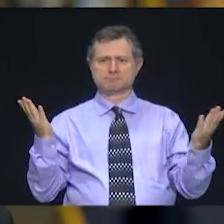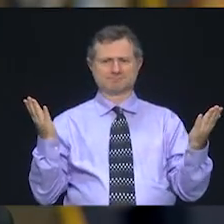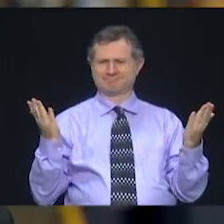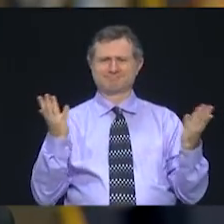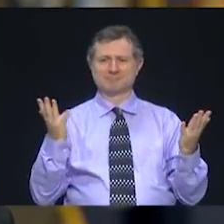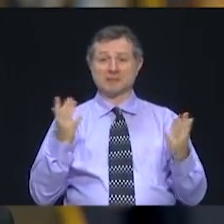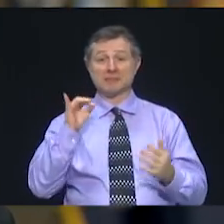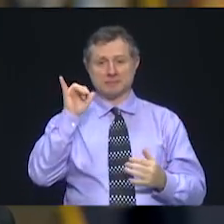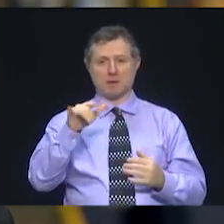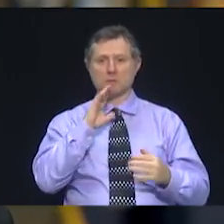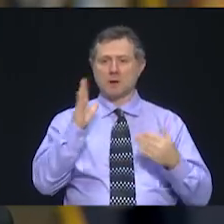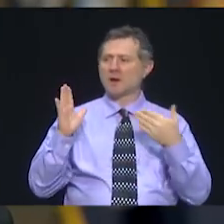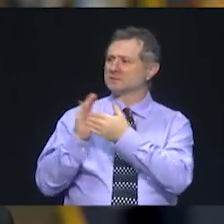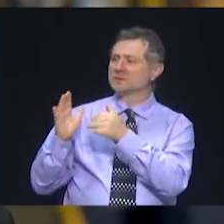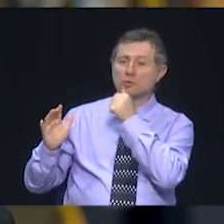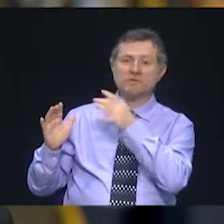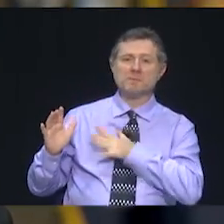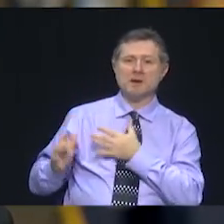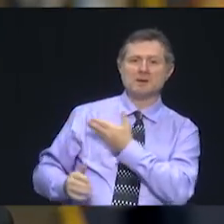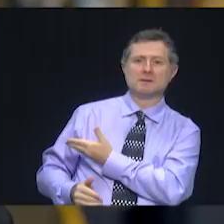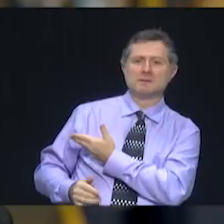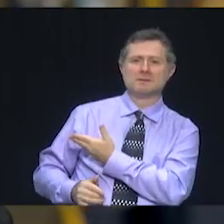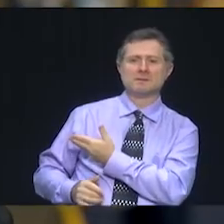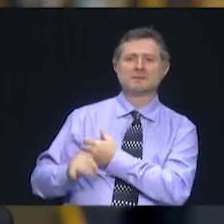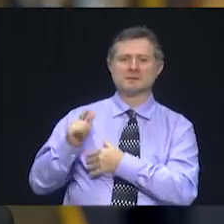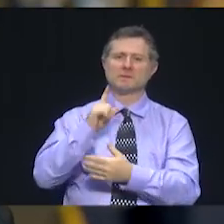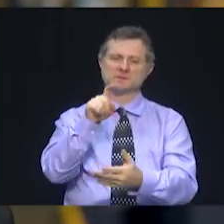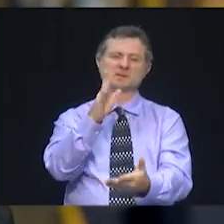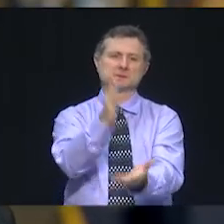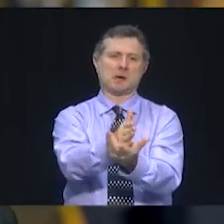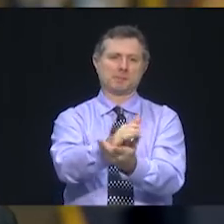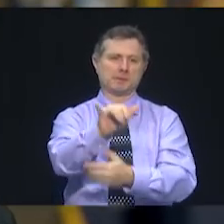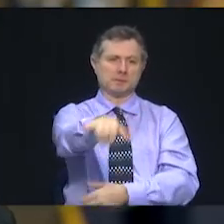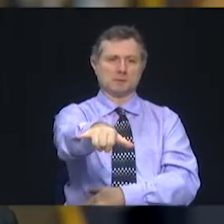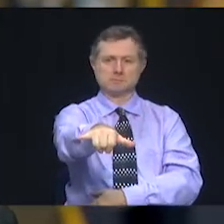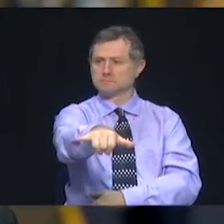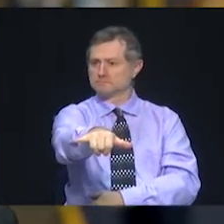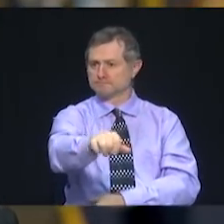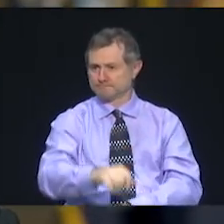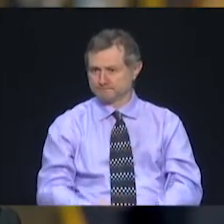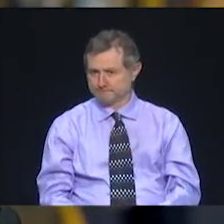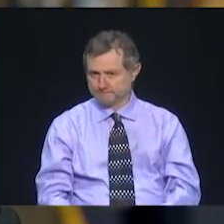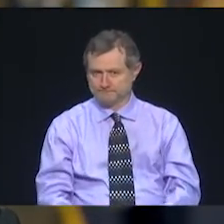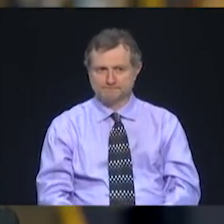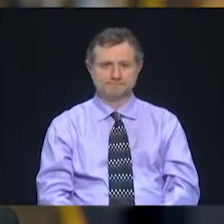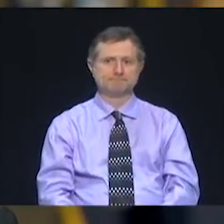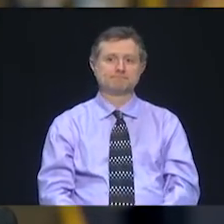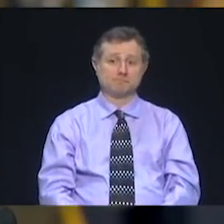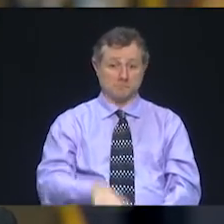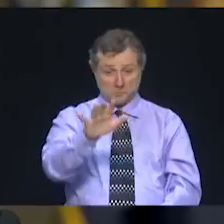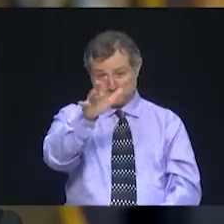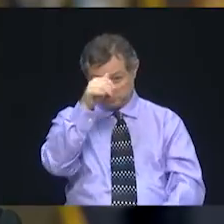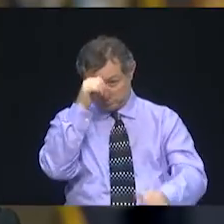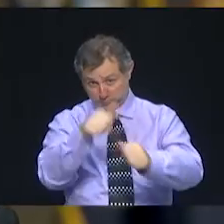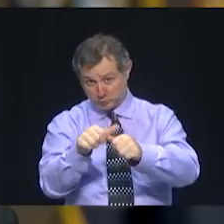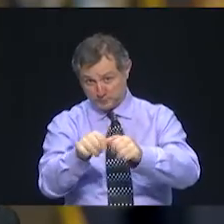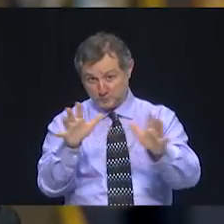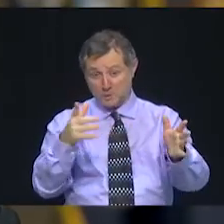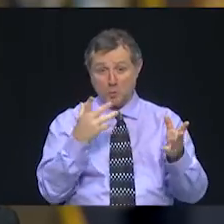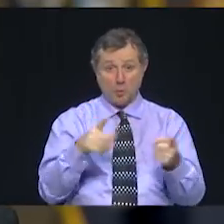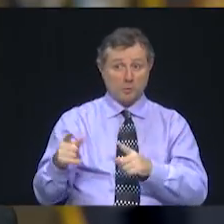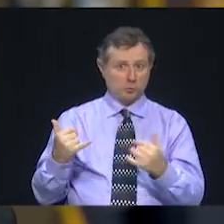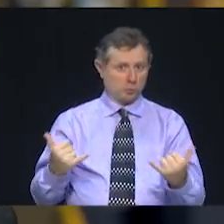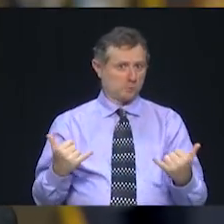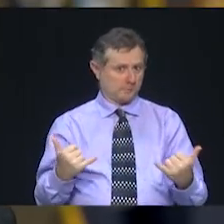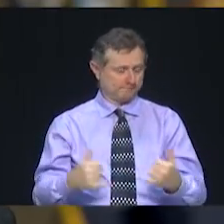sexist, and it must be challenged. Also, remember where we are.